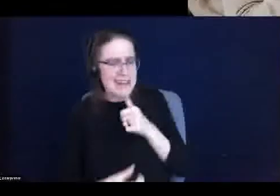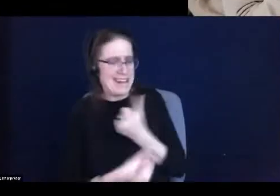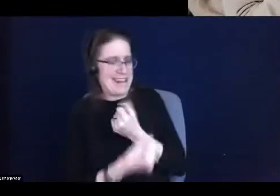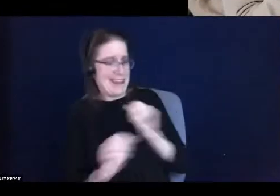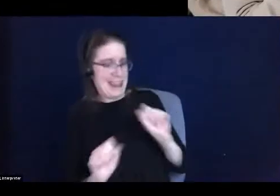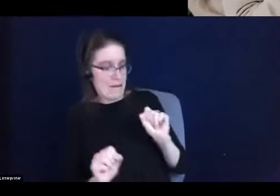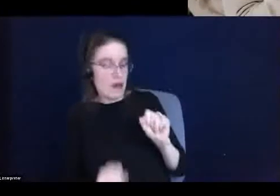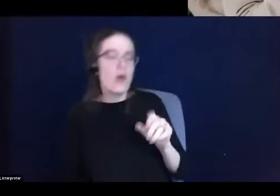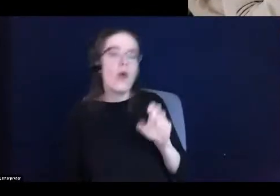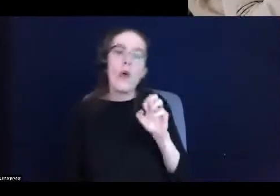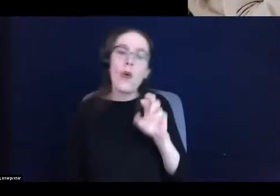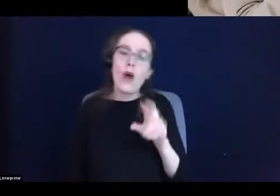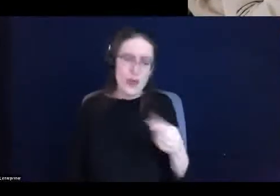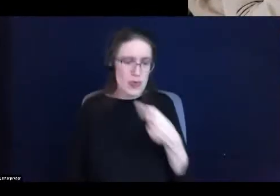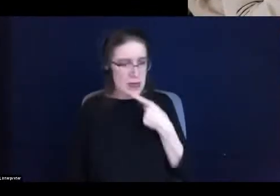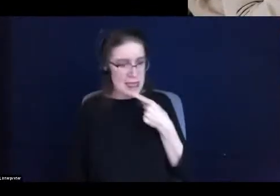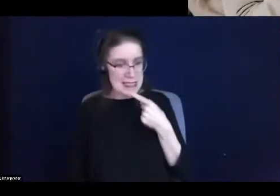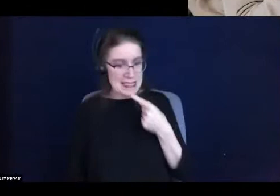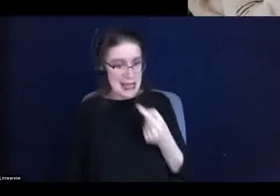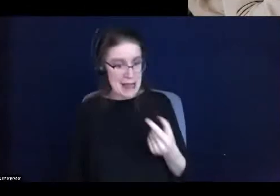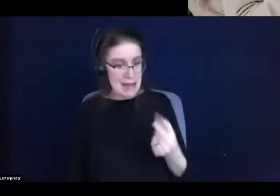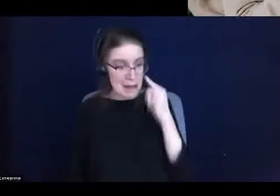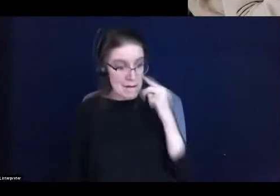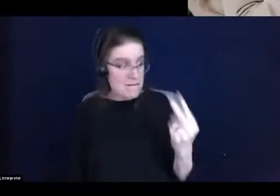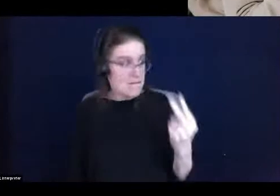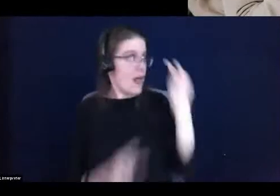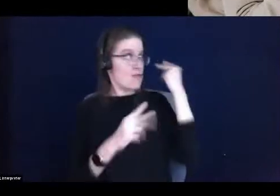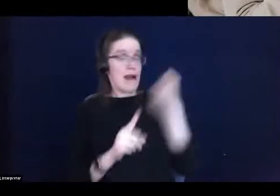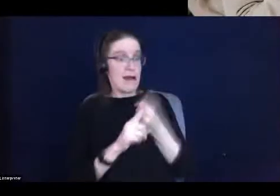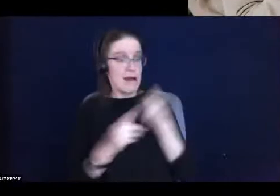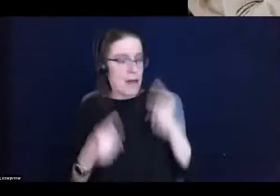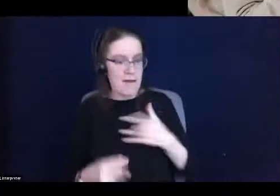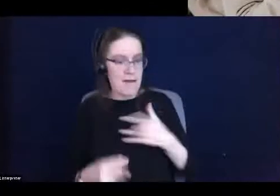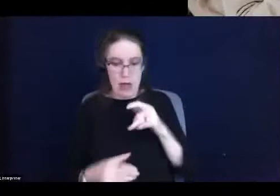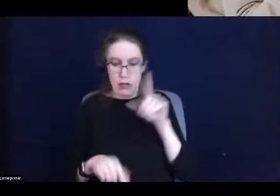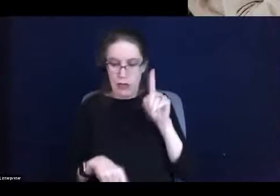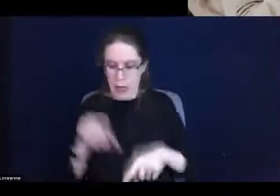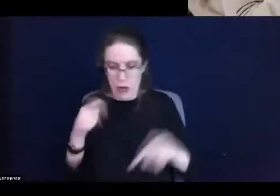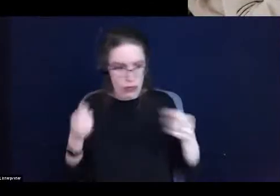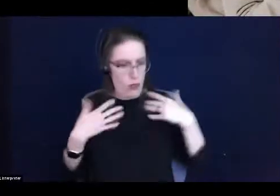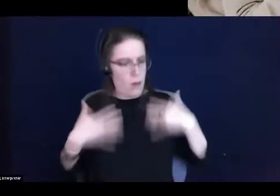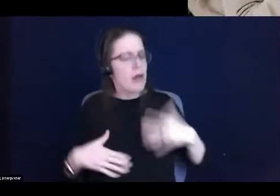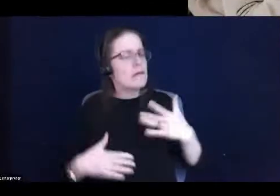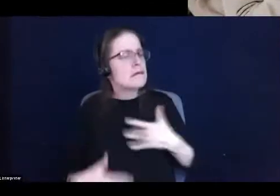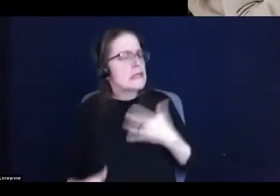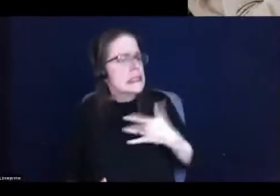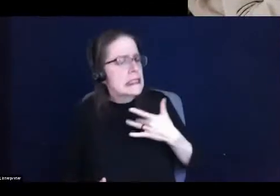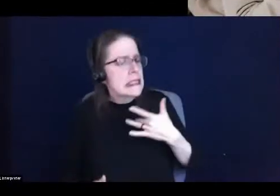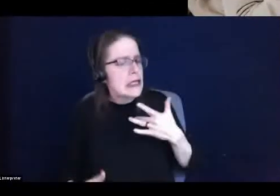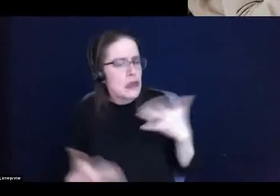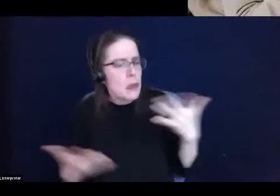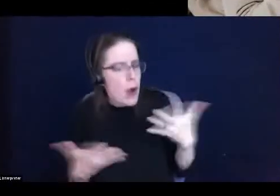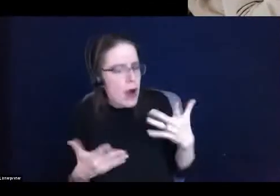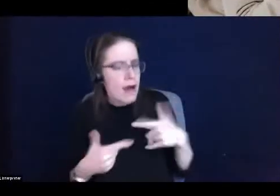control of your body during your last flashback. What were those sensations that you felt? Where did you feel them?